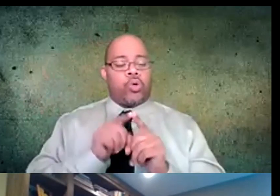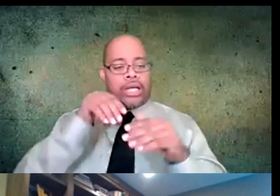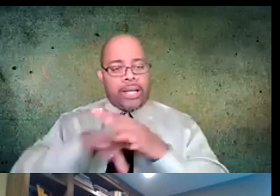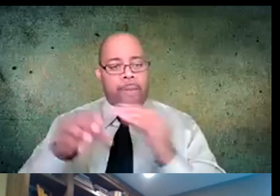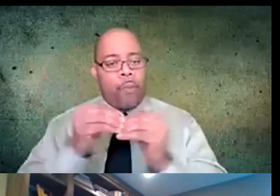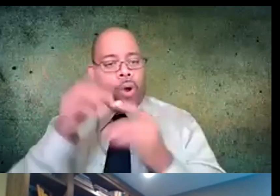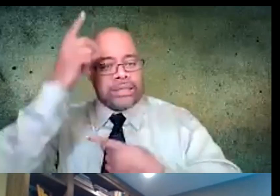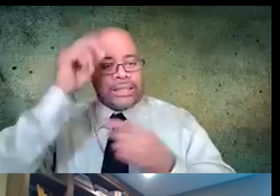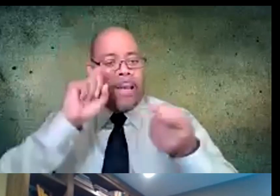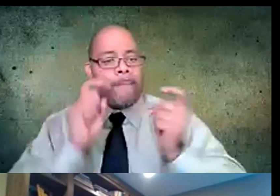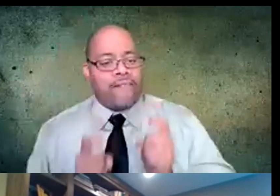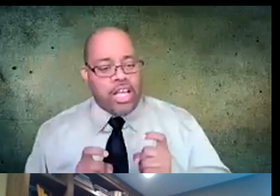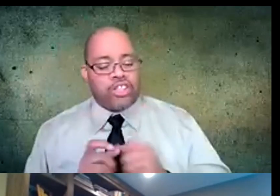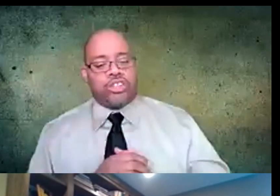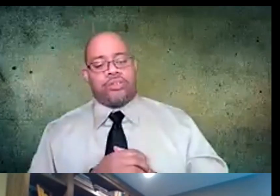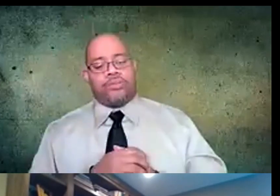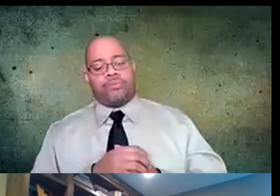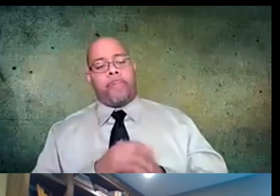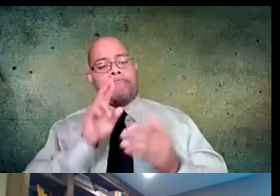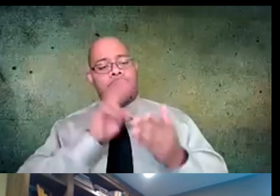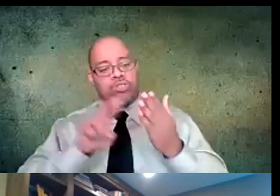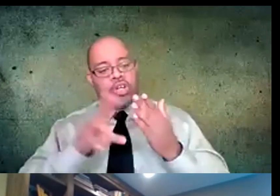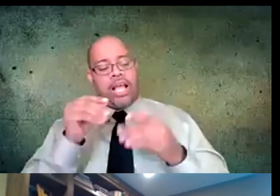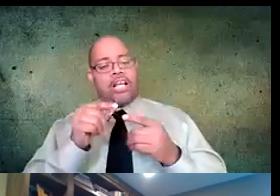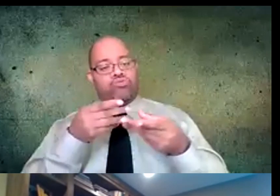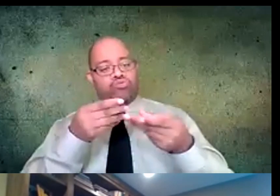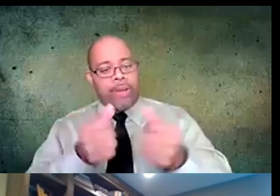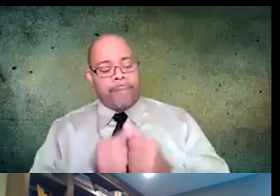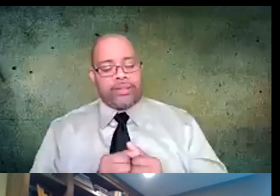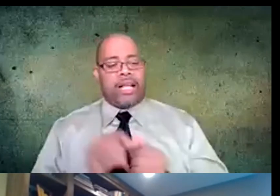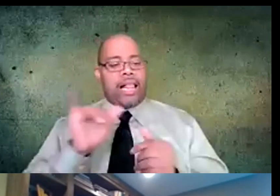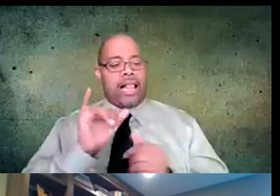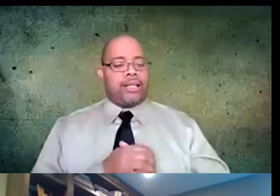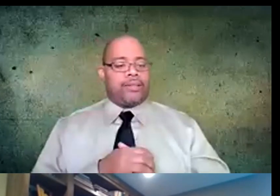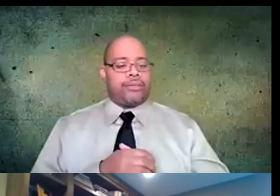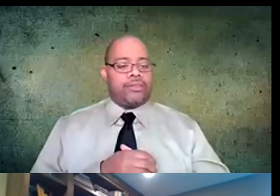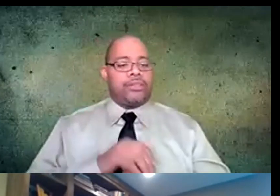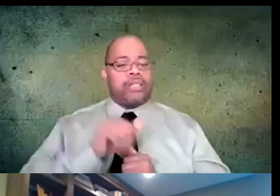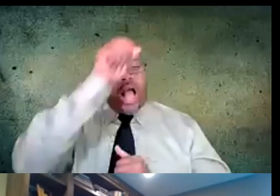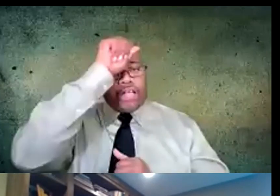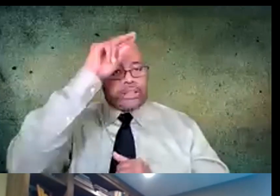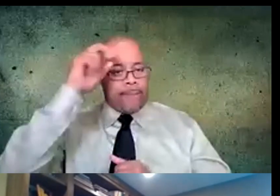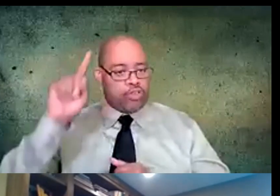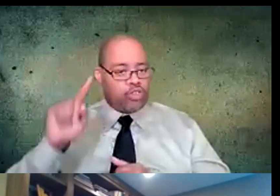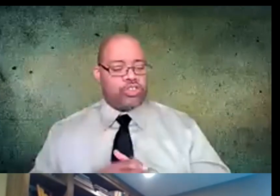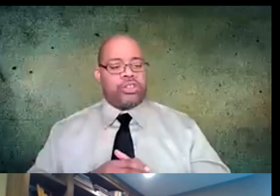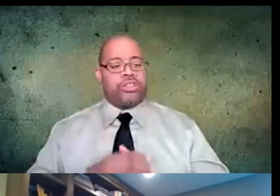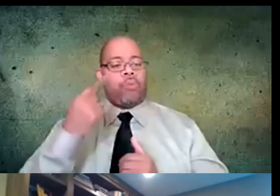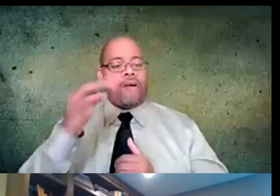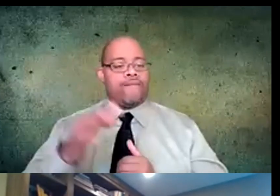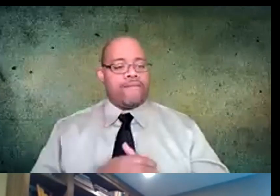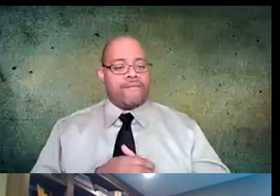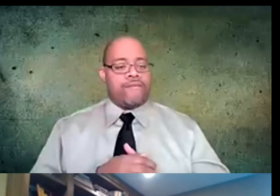disease modification research and treatment, such as Alzheimer, right? One of the